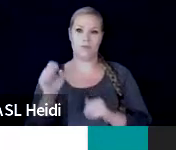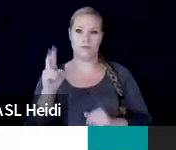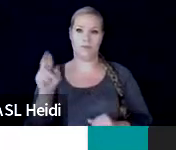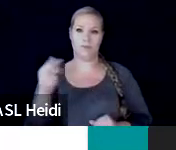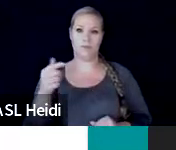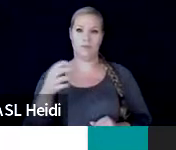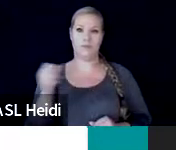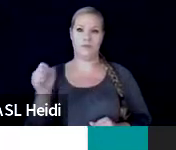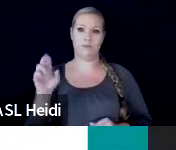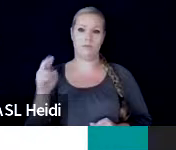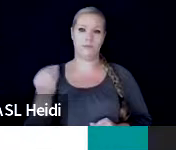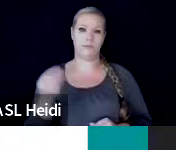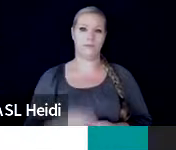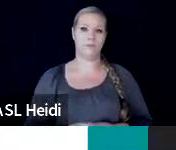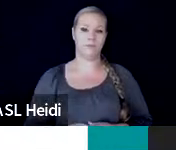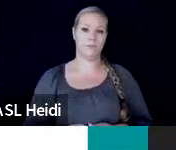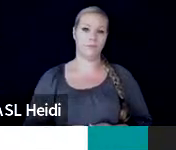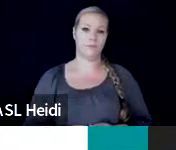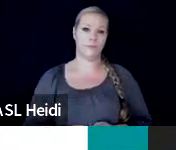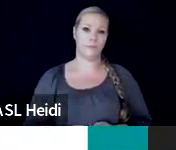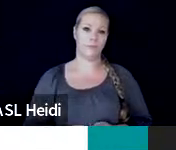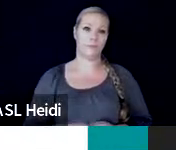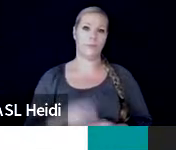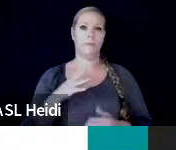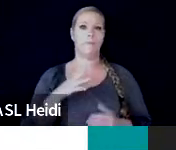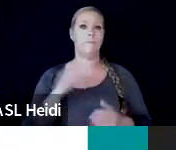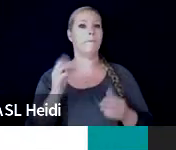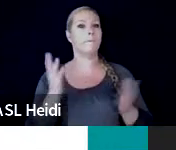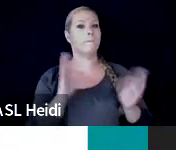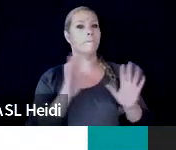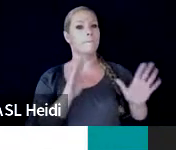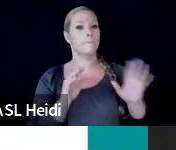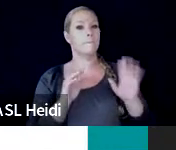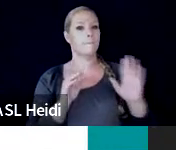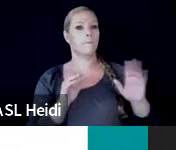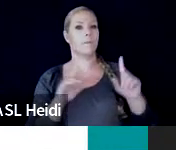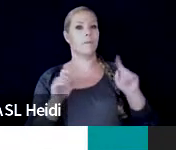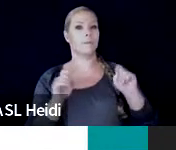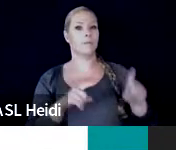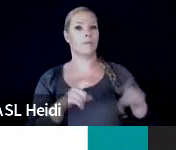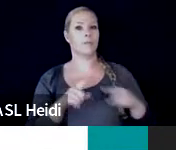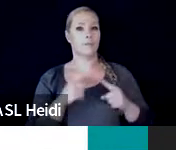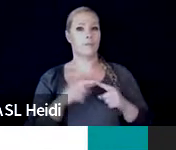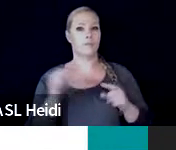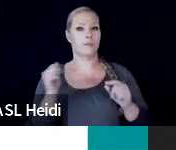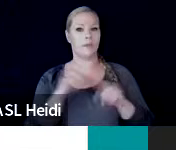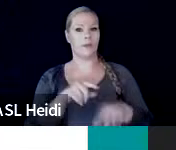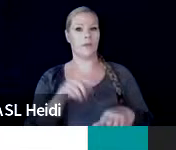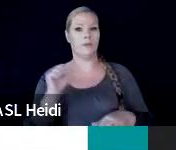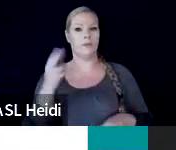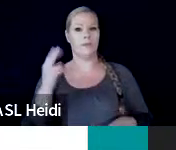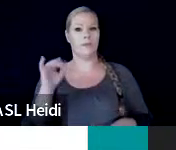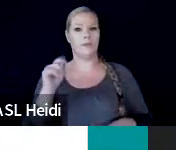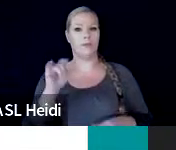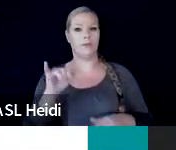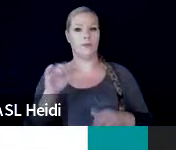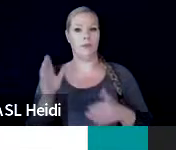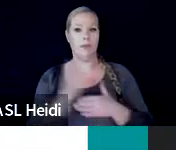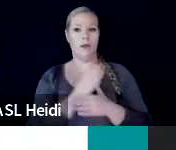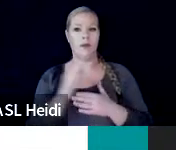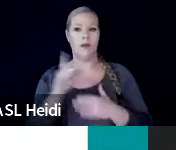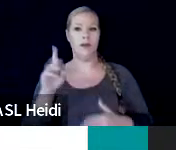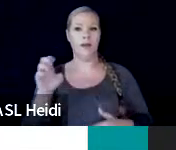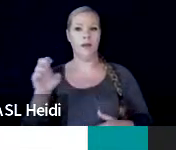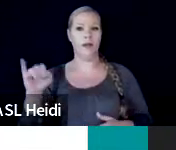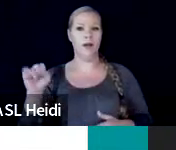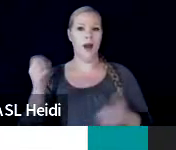And as far as your question about the alignment shift, again, it's giving us a range through the DEIS of